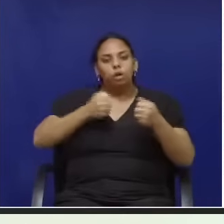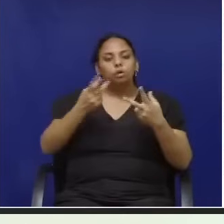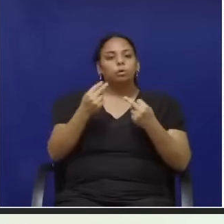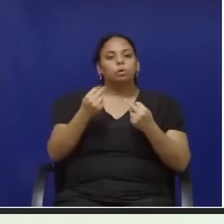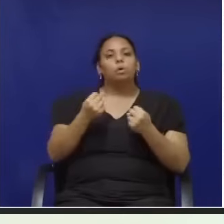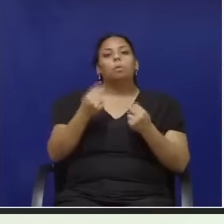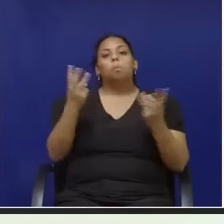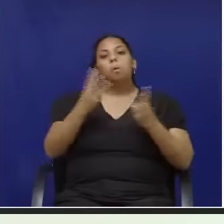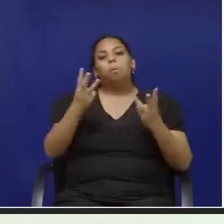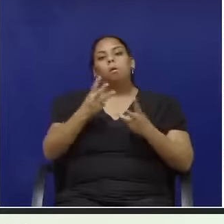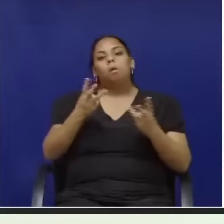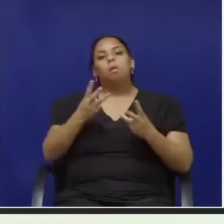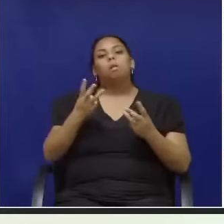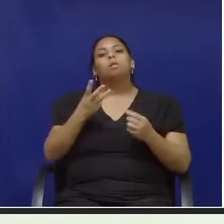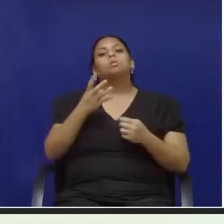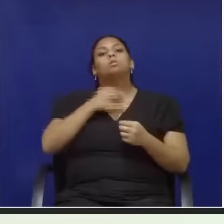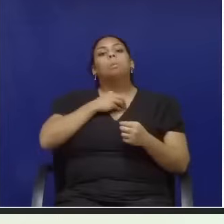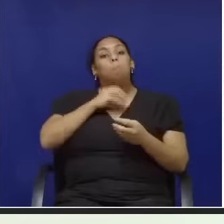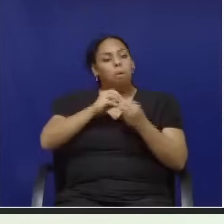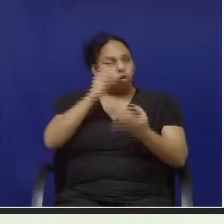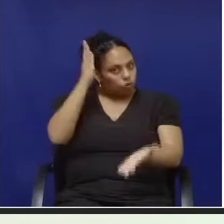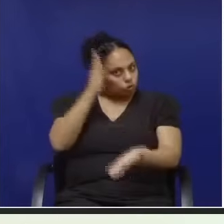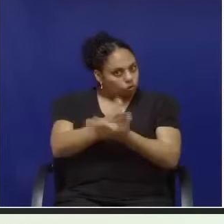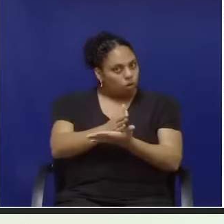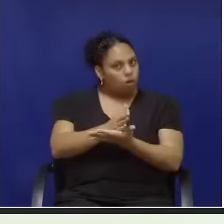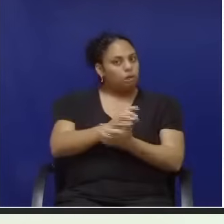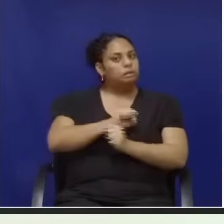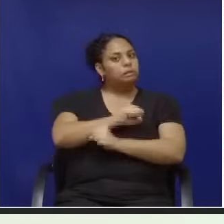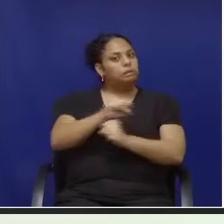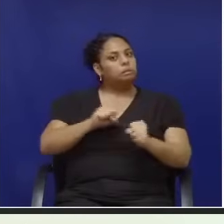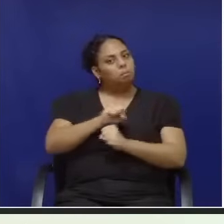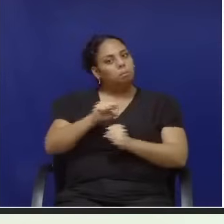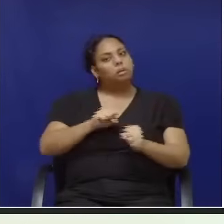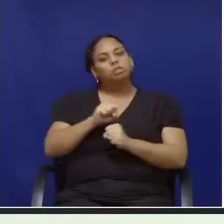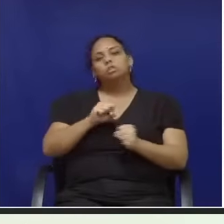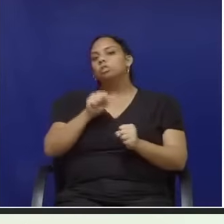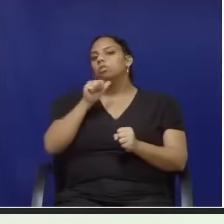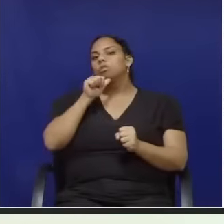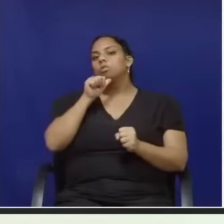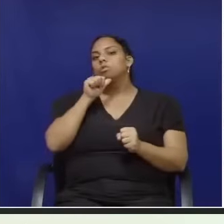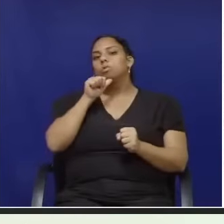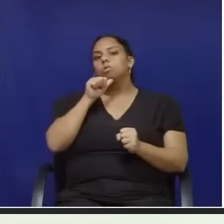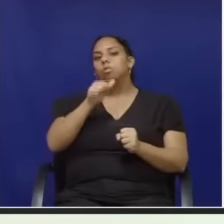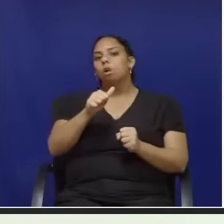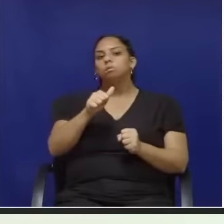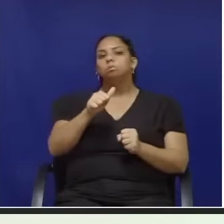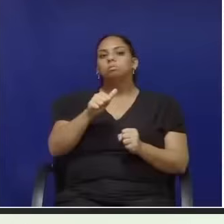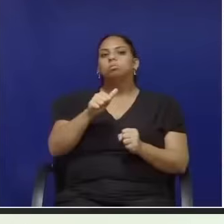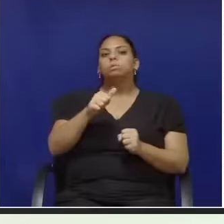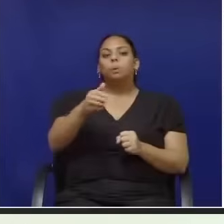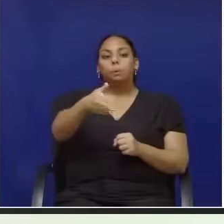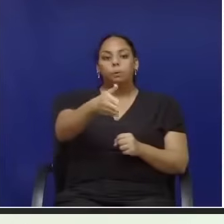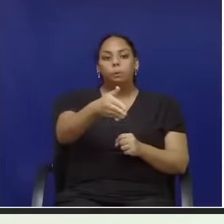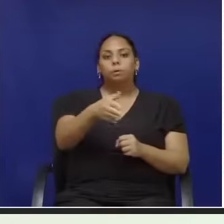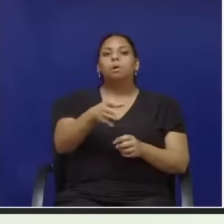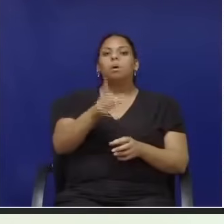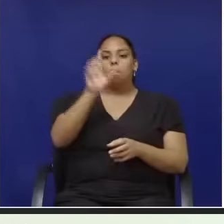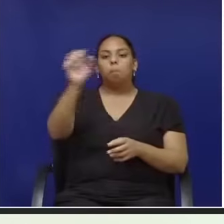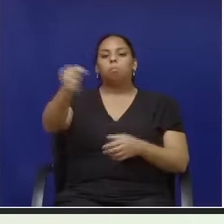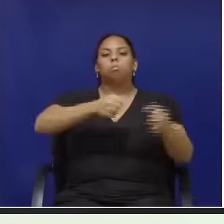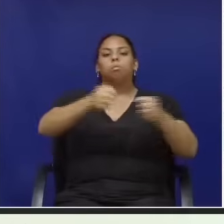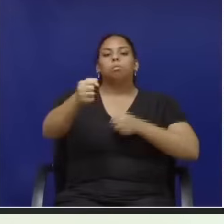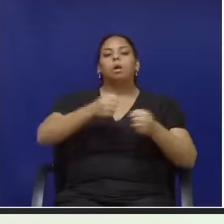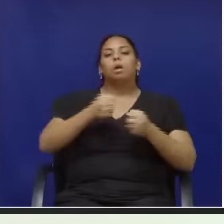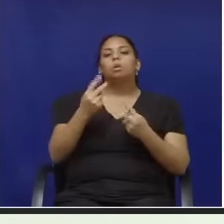make sure that there are no spaces that are not occupied. Besides that, we have interacted with